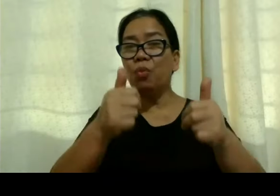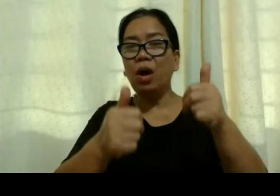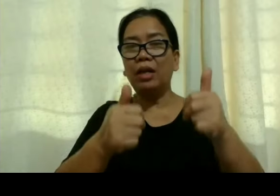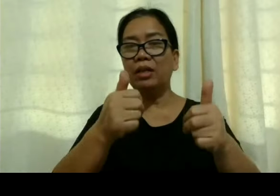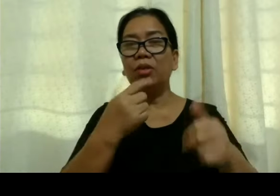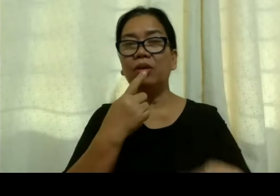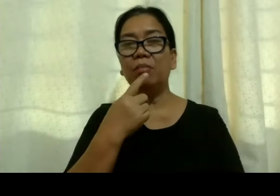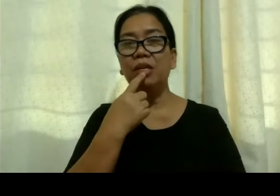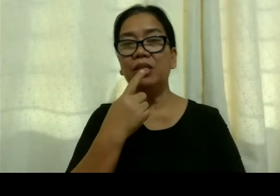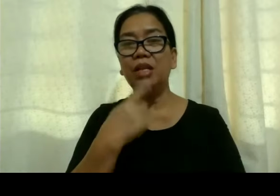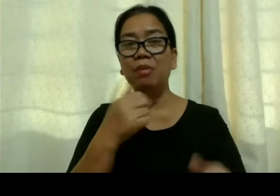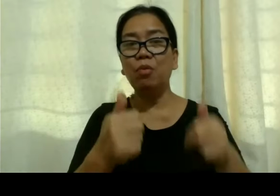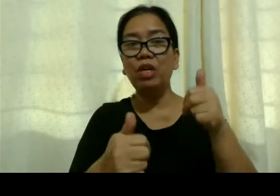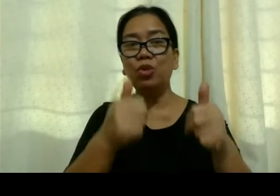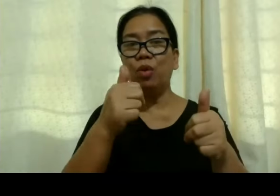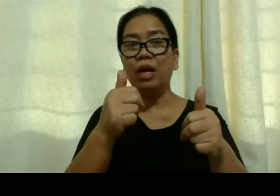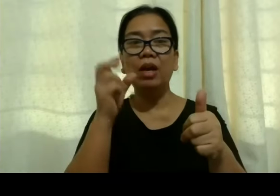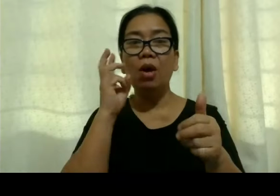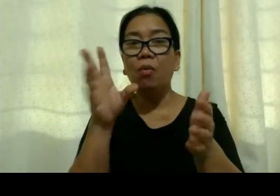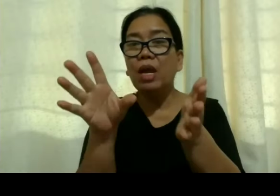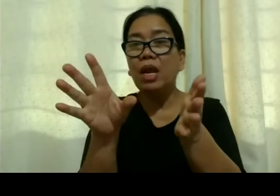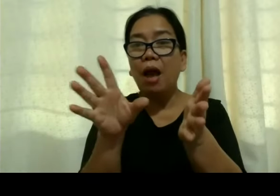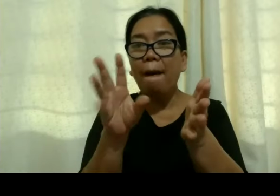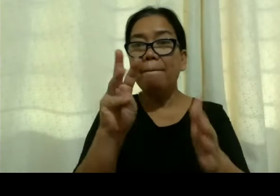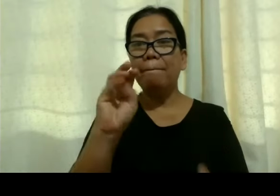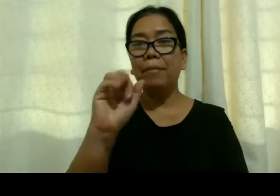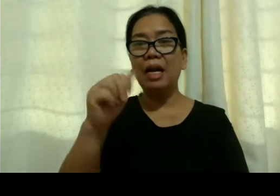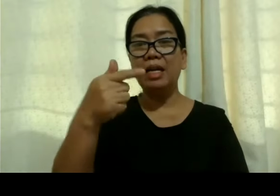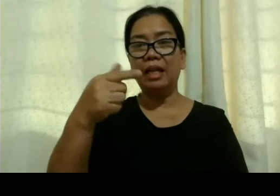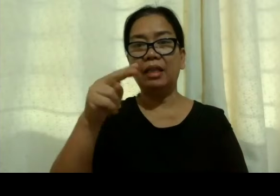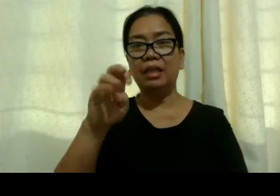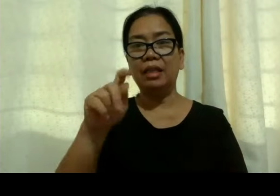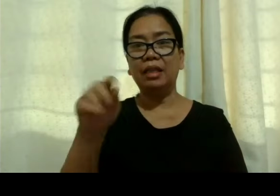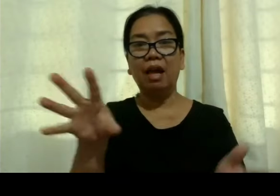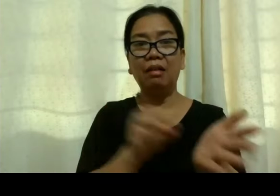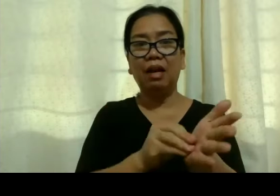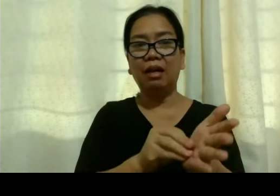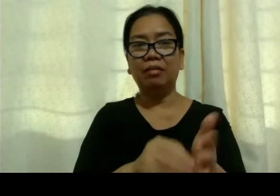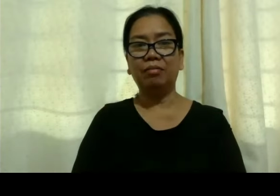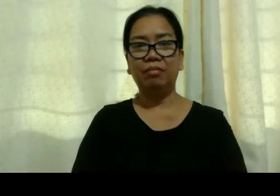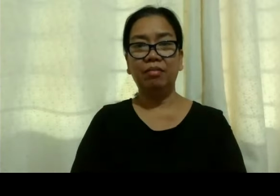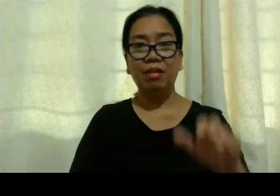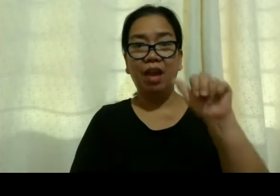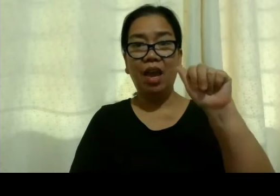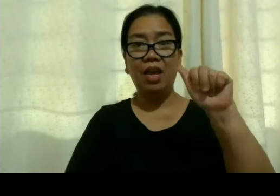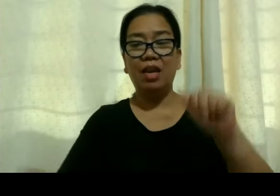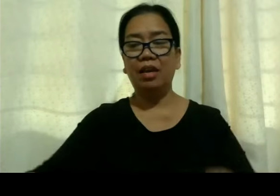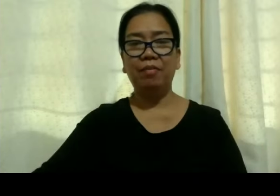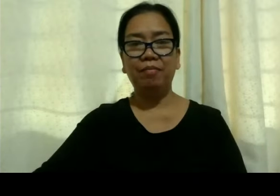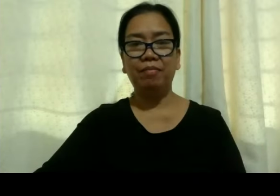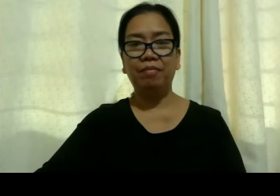Which one, please tell me, which one will magnet attract?